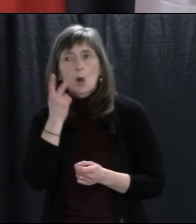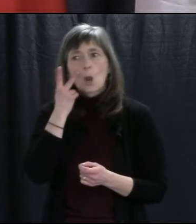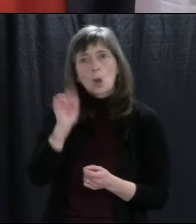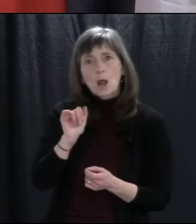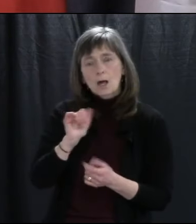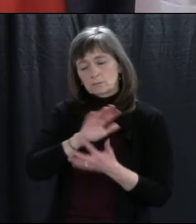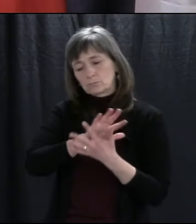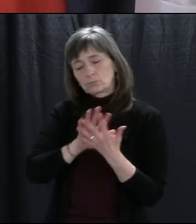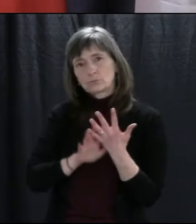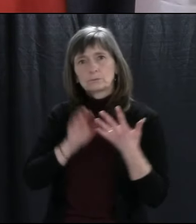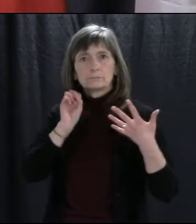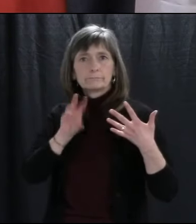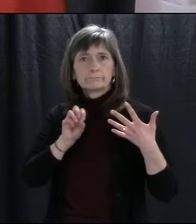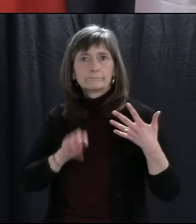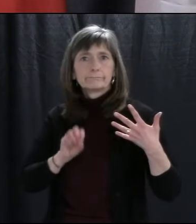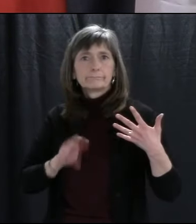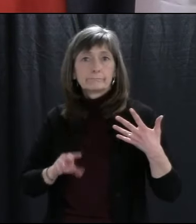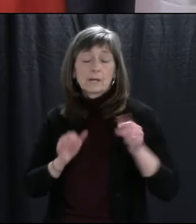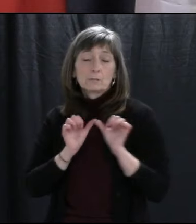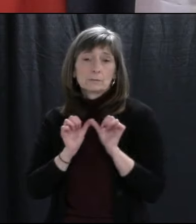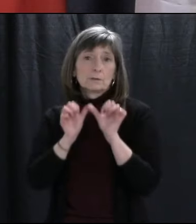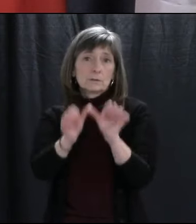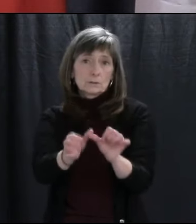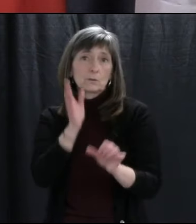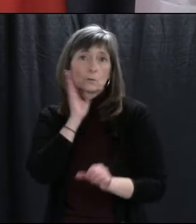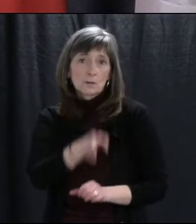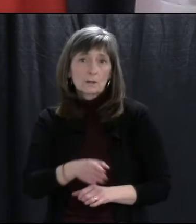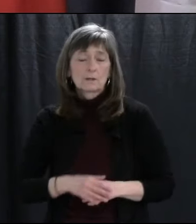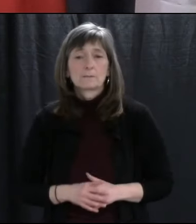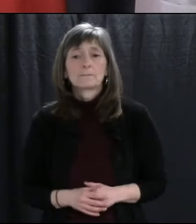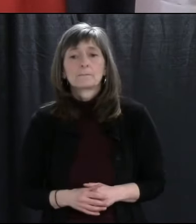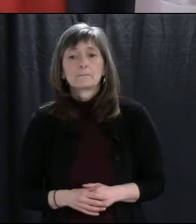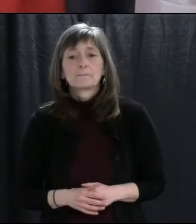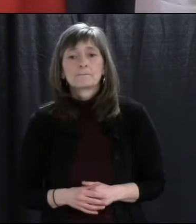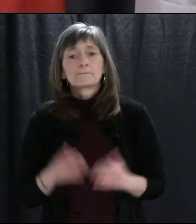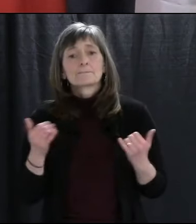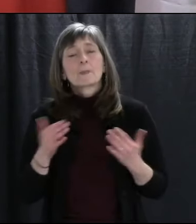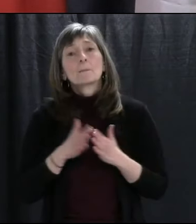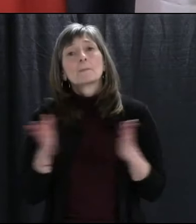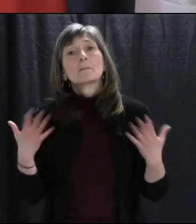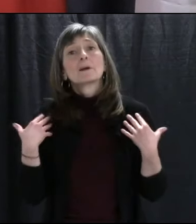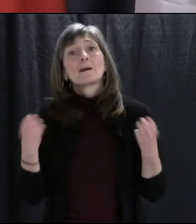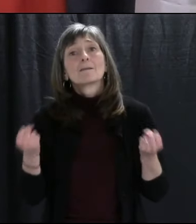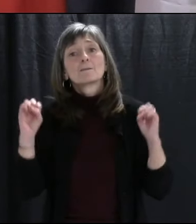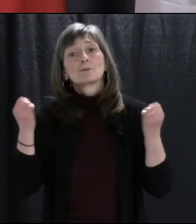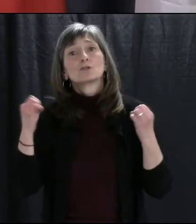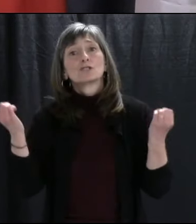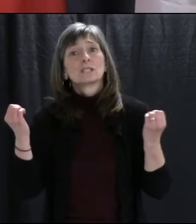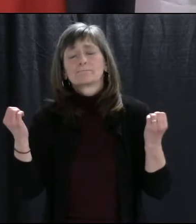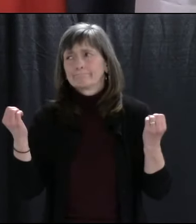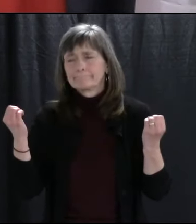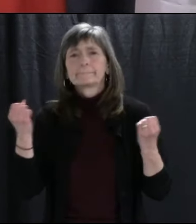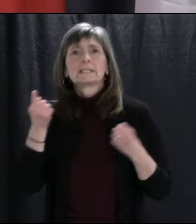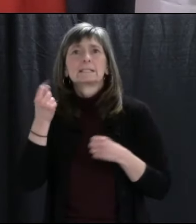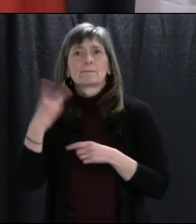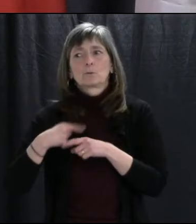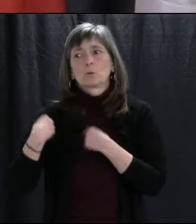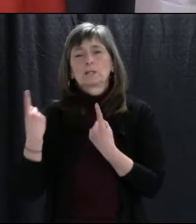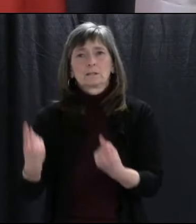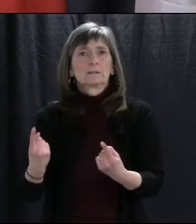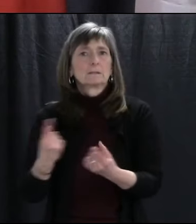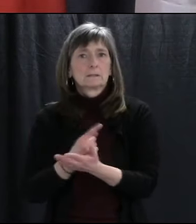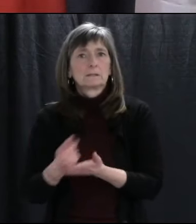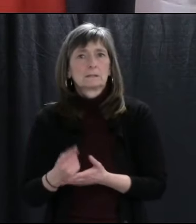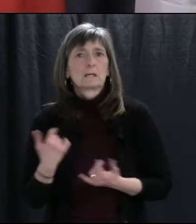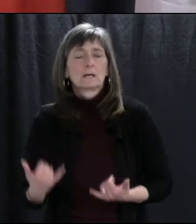past. Those updates will continue. We've been in a public health state of emergency for weeks now. I know this has been